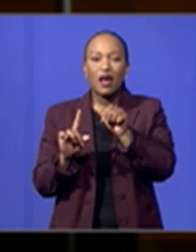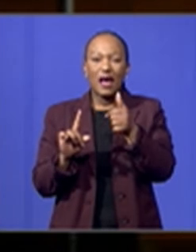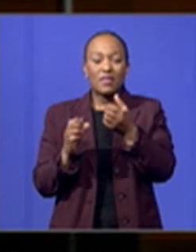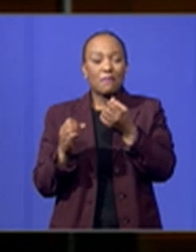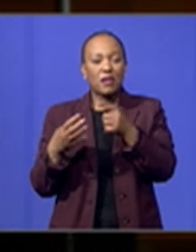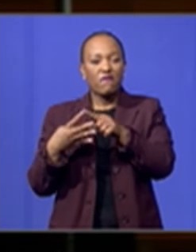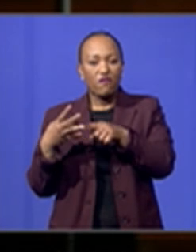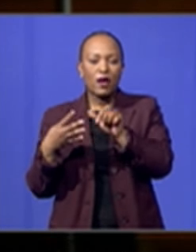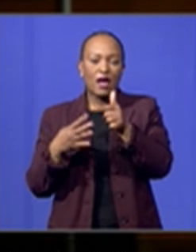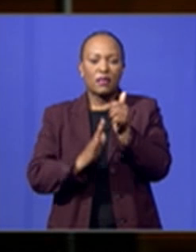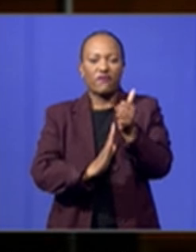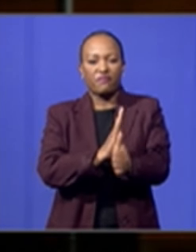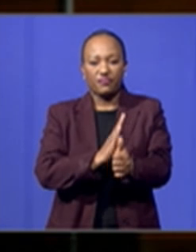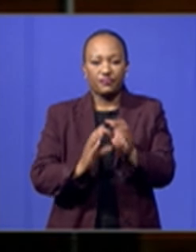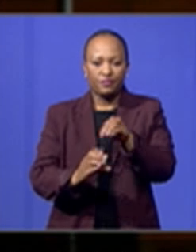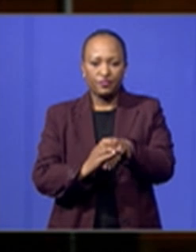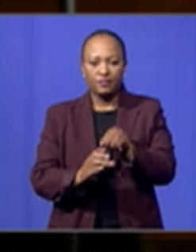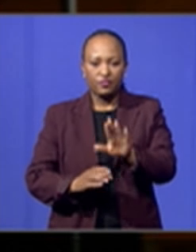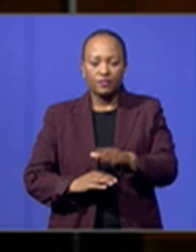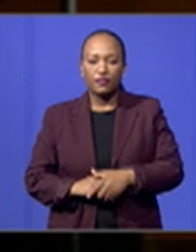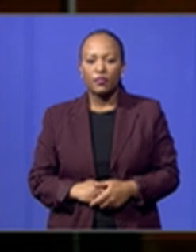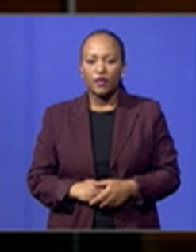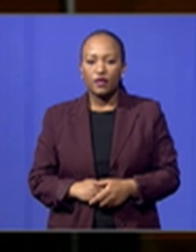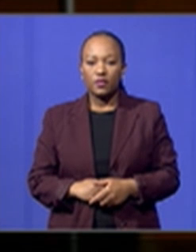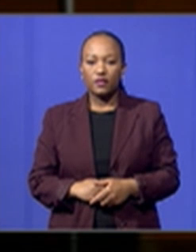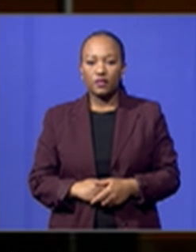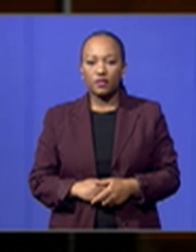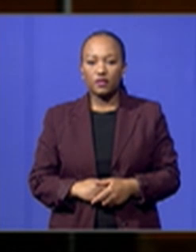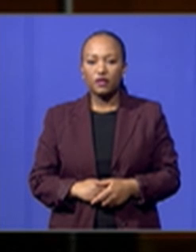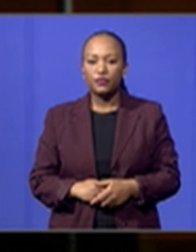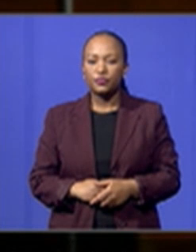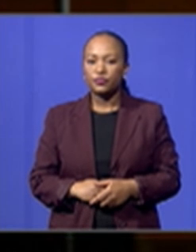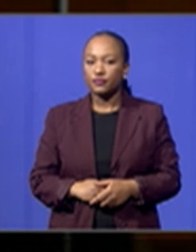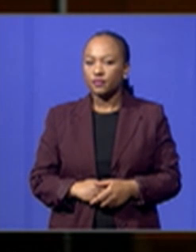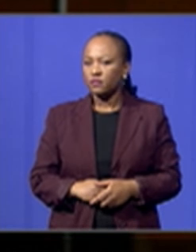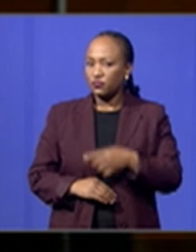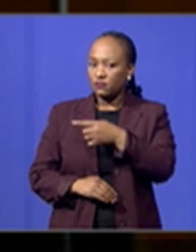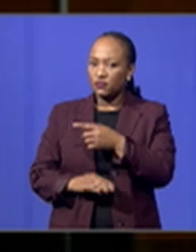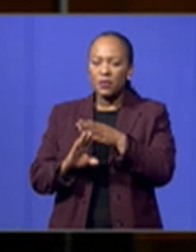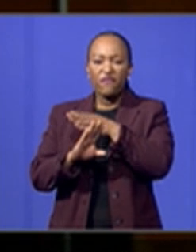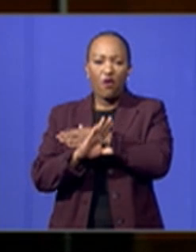tsa polao. My client issued before this honorable court does not have any previous convictions,